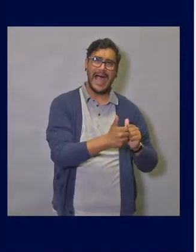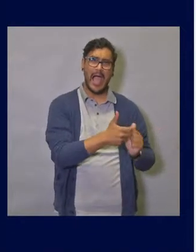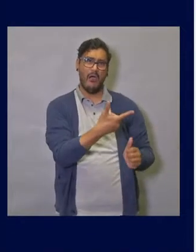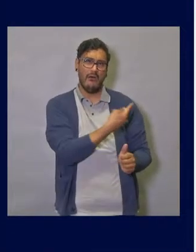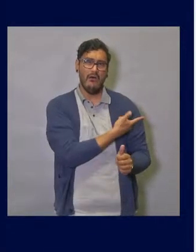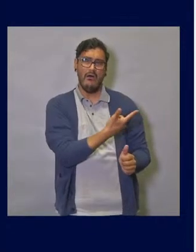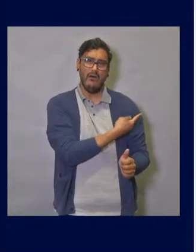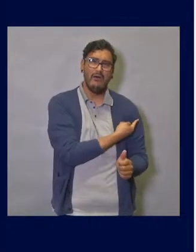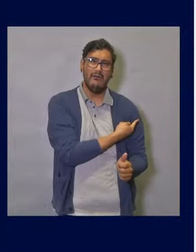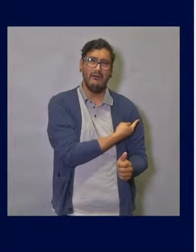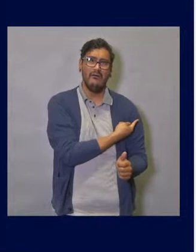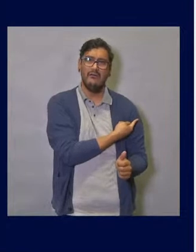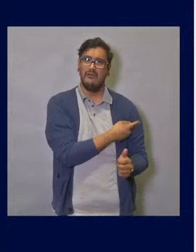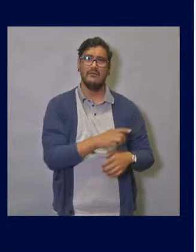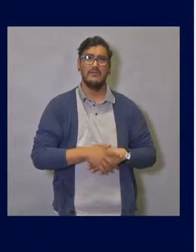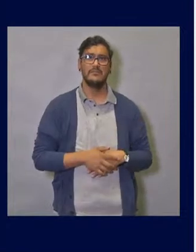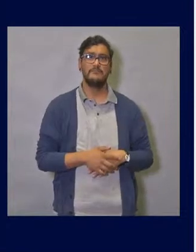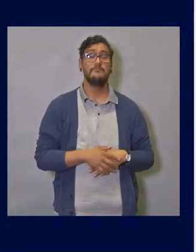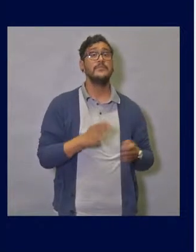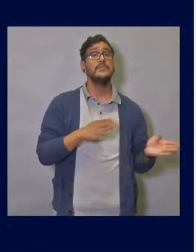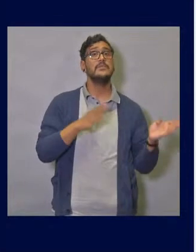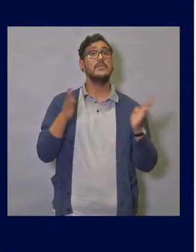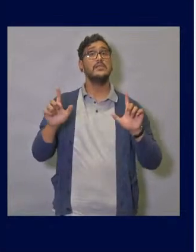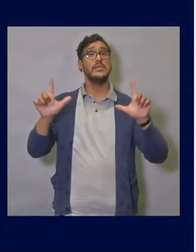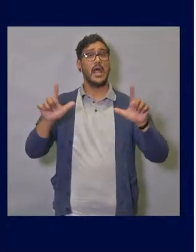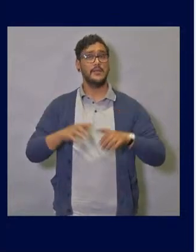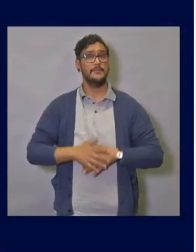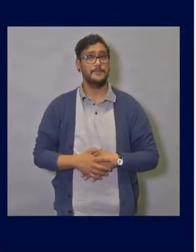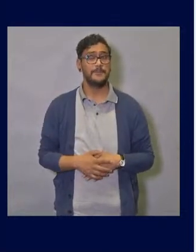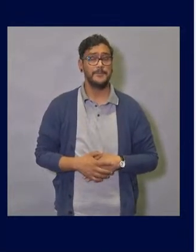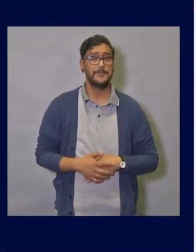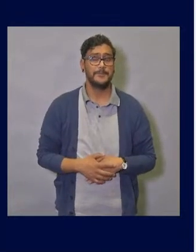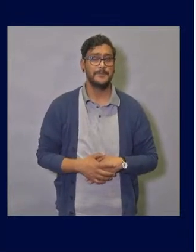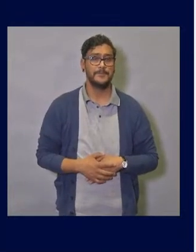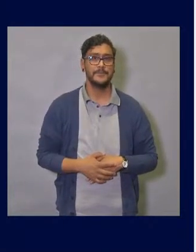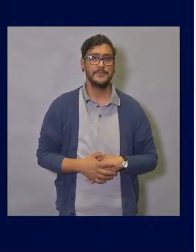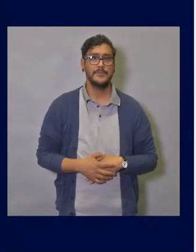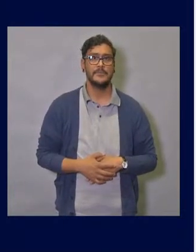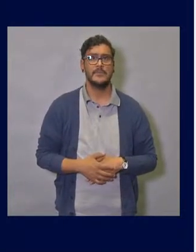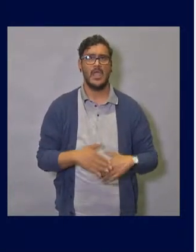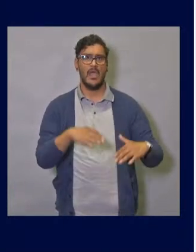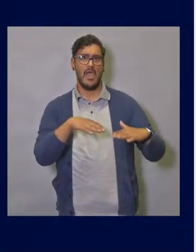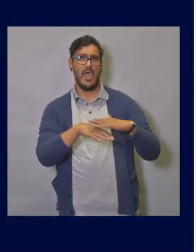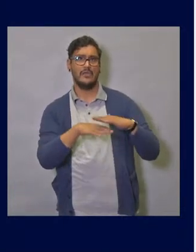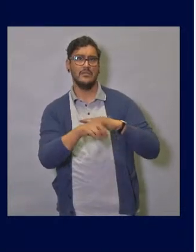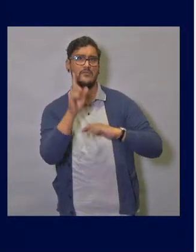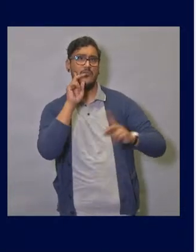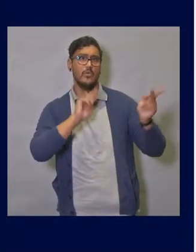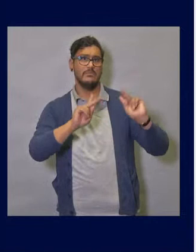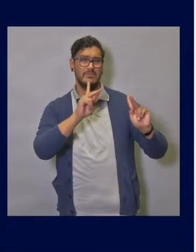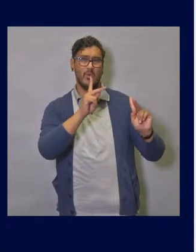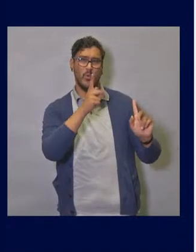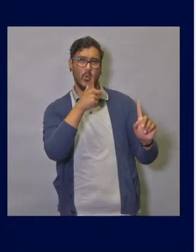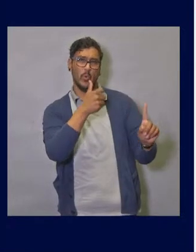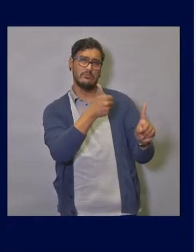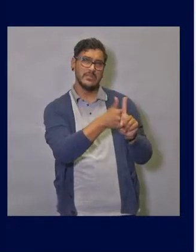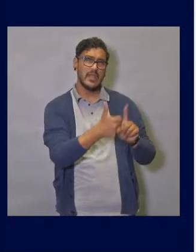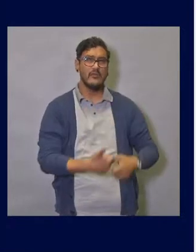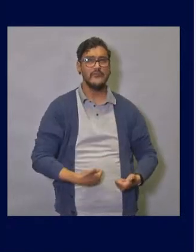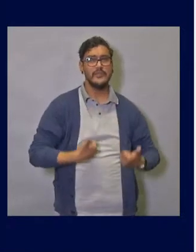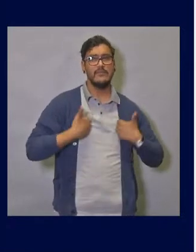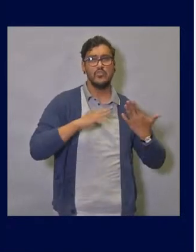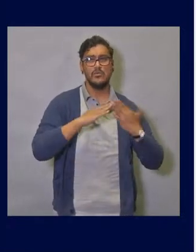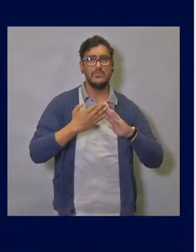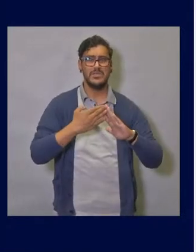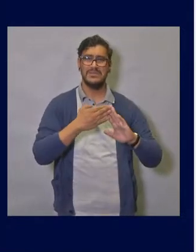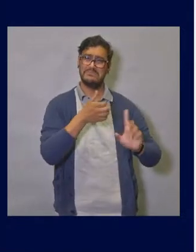barrier-free as possible. I'll take the next slide. Access to people living in communities that have been hardest hit